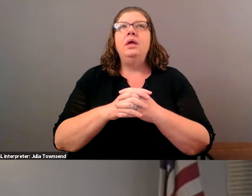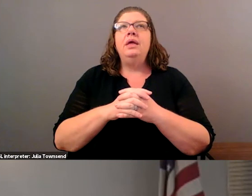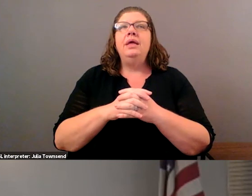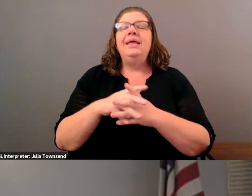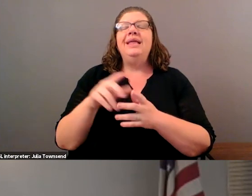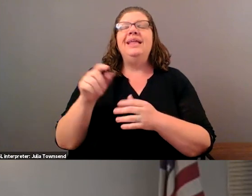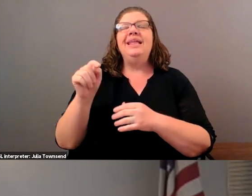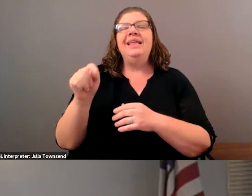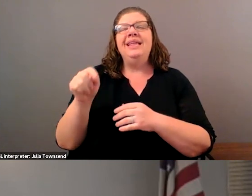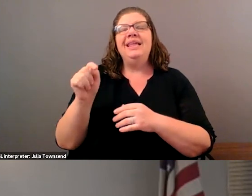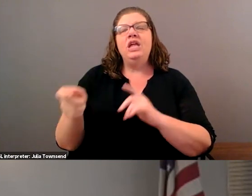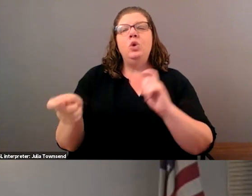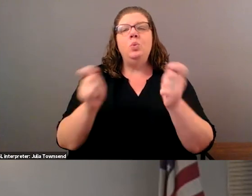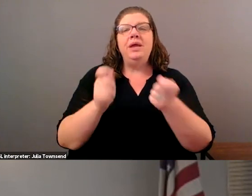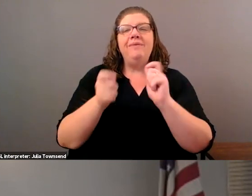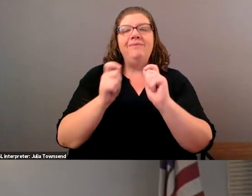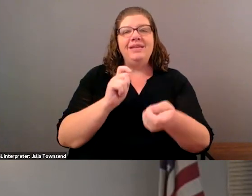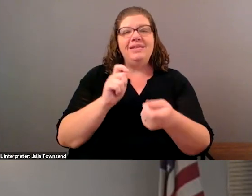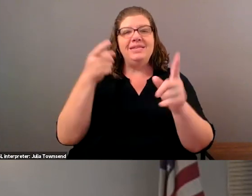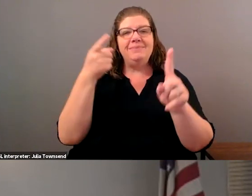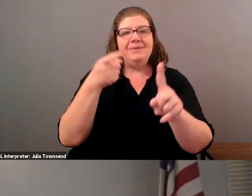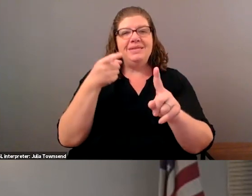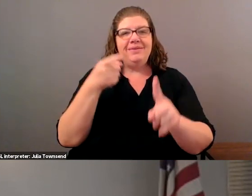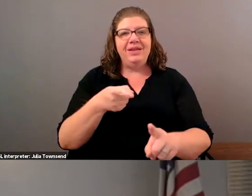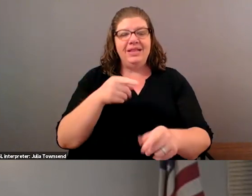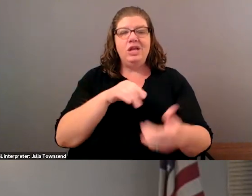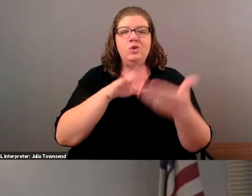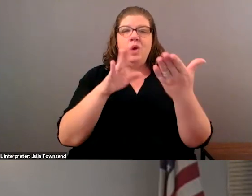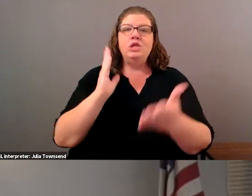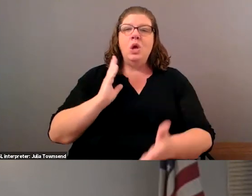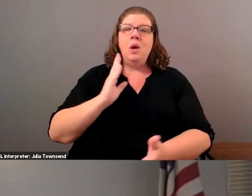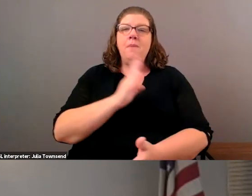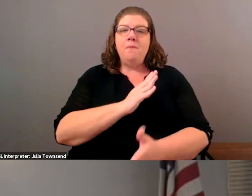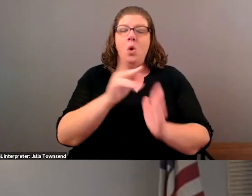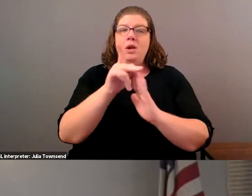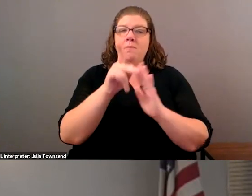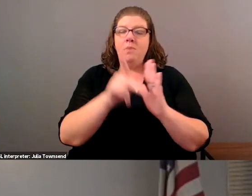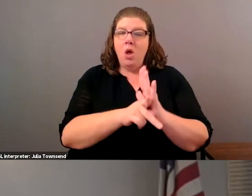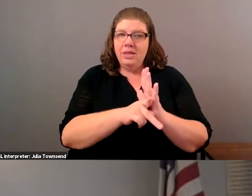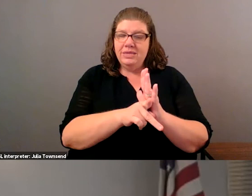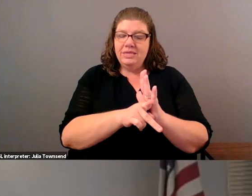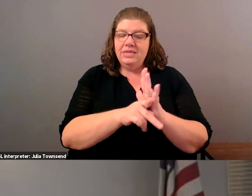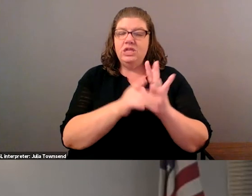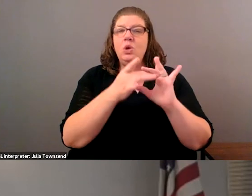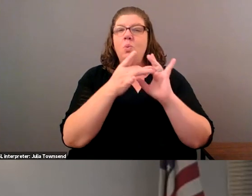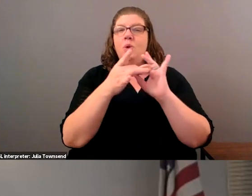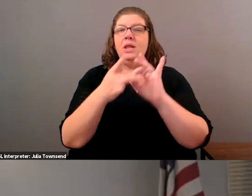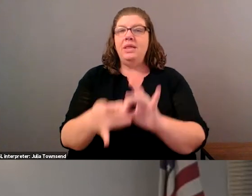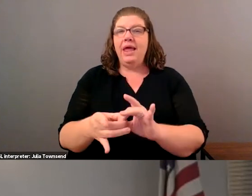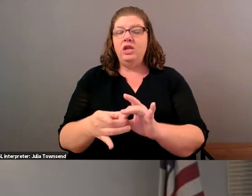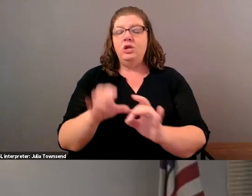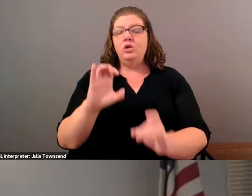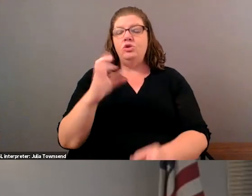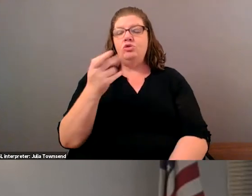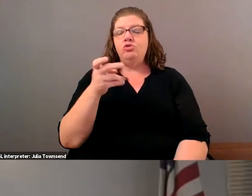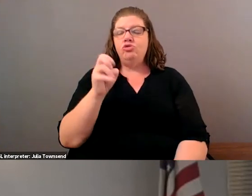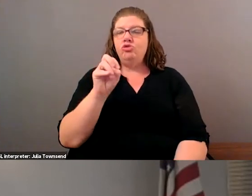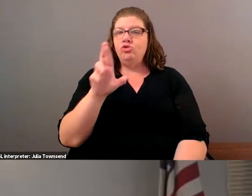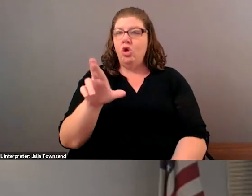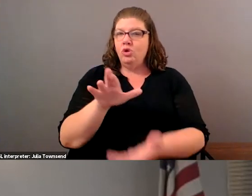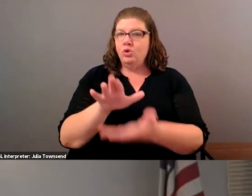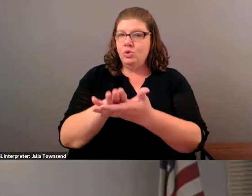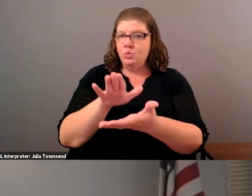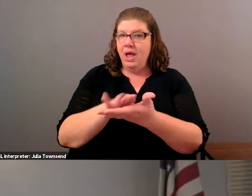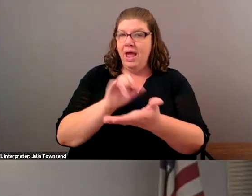these revisions specifically address board policies related to charter schools. And I've asked